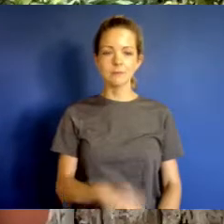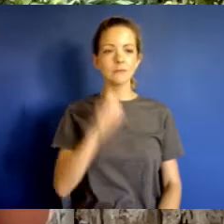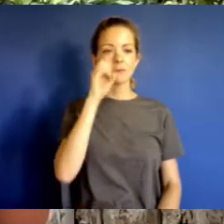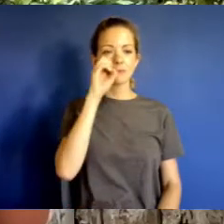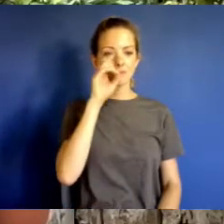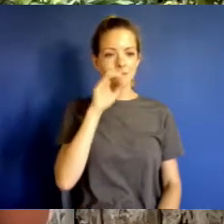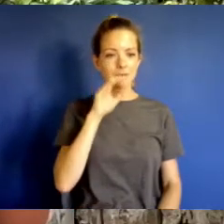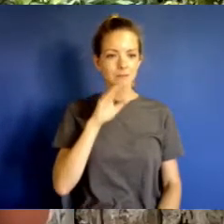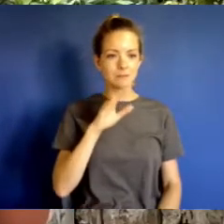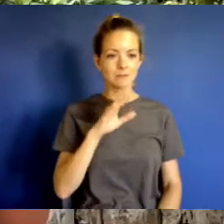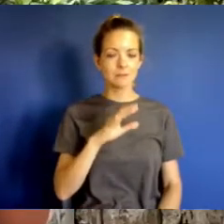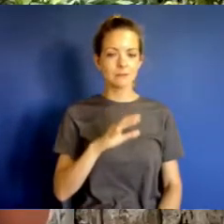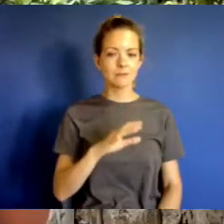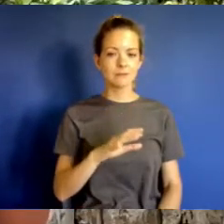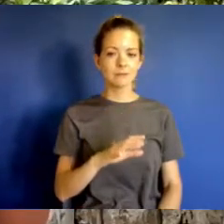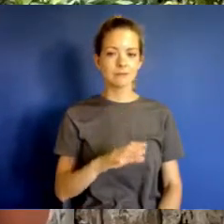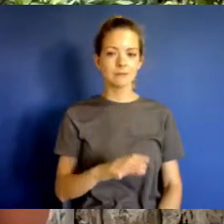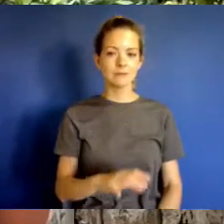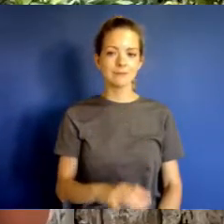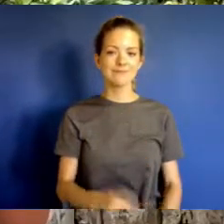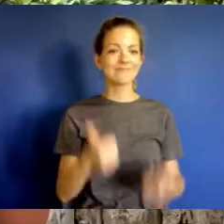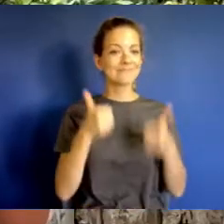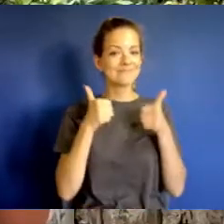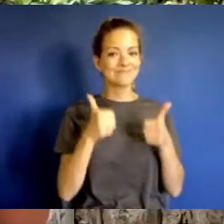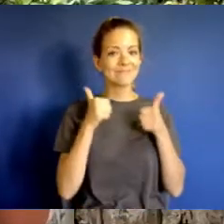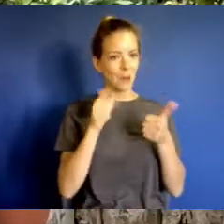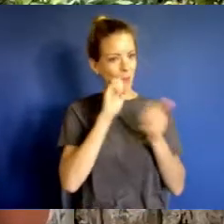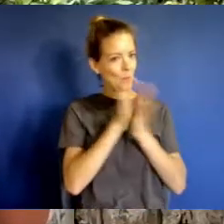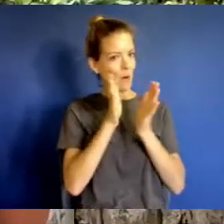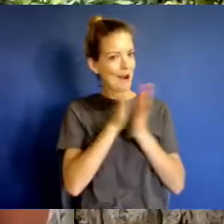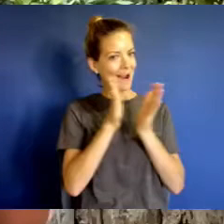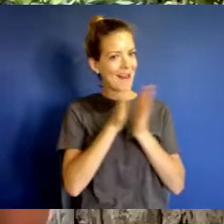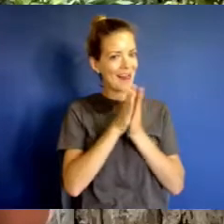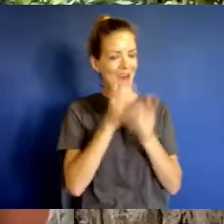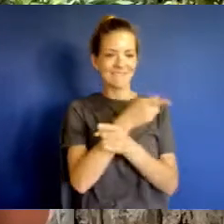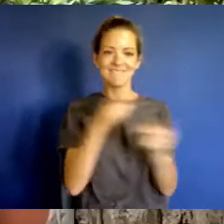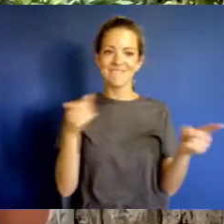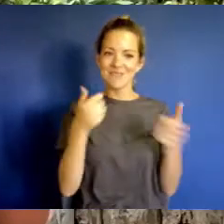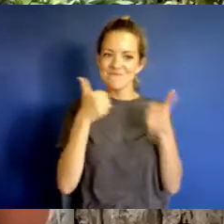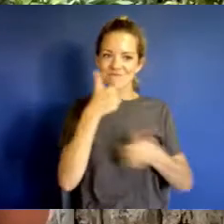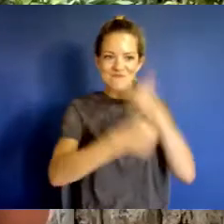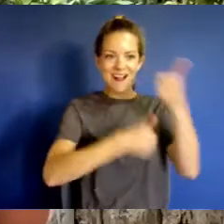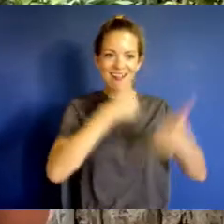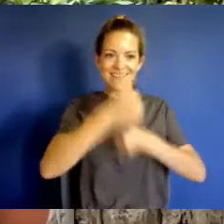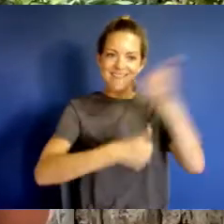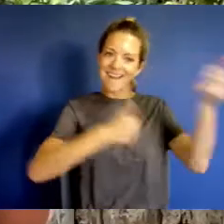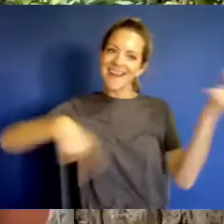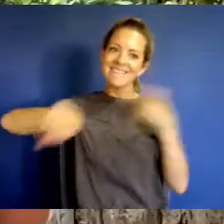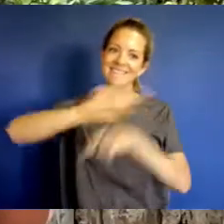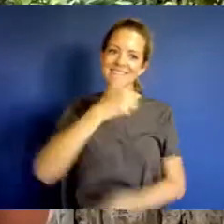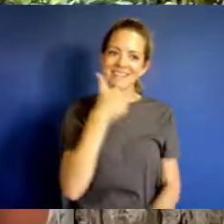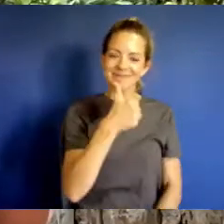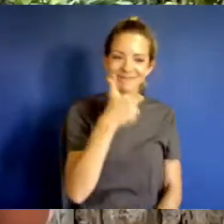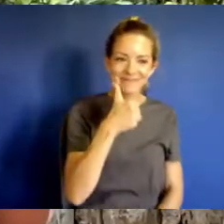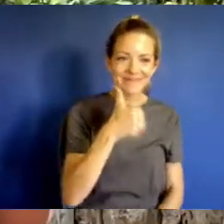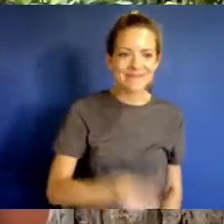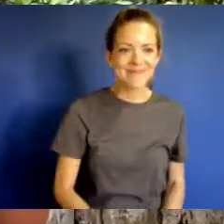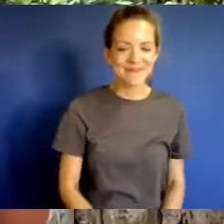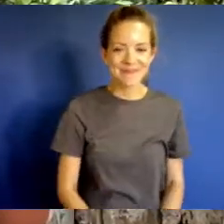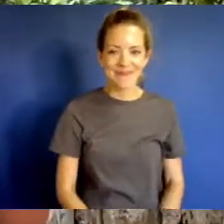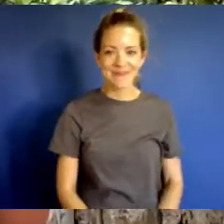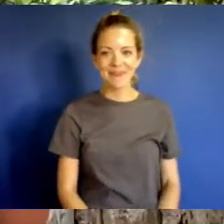and exhale. Good, excellent. I'm going to give you a clap, a little clap. Well done, everybody.